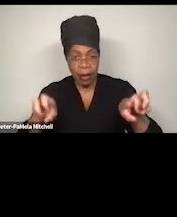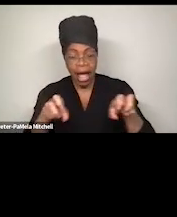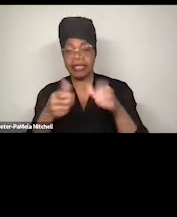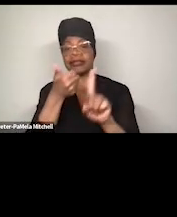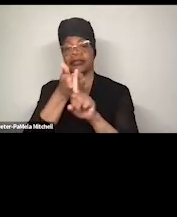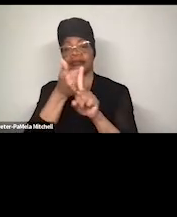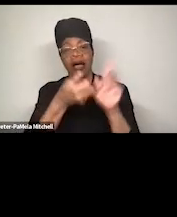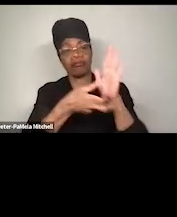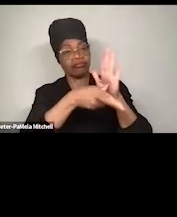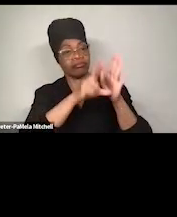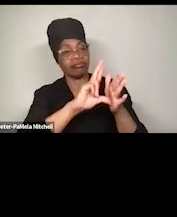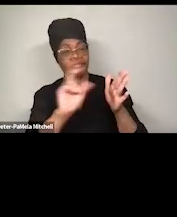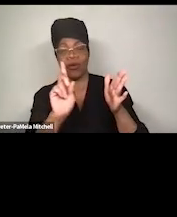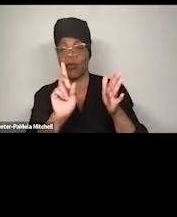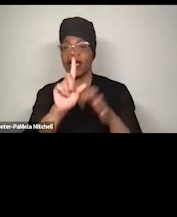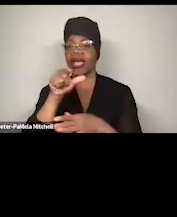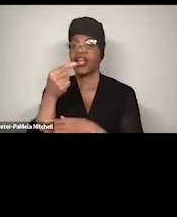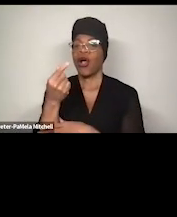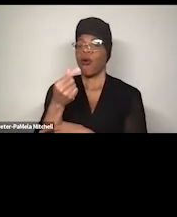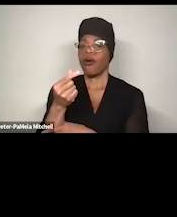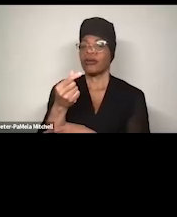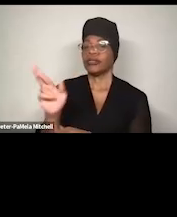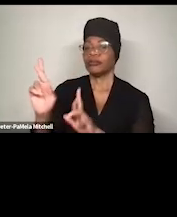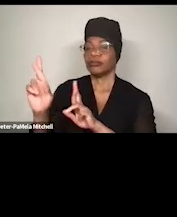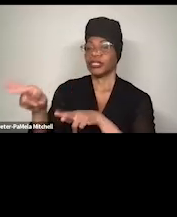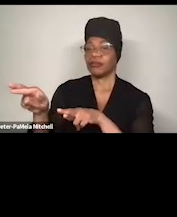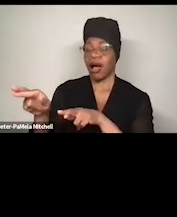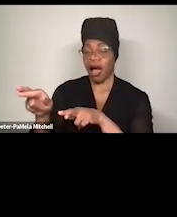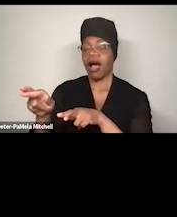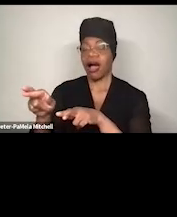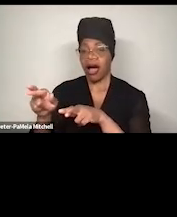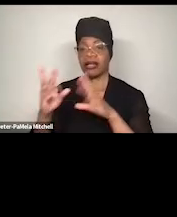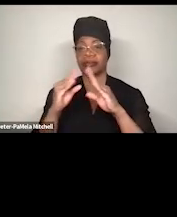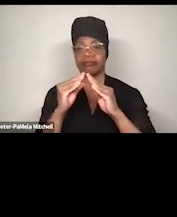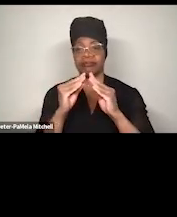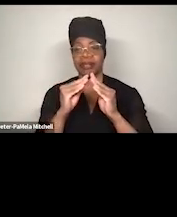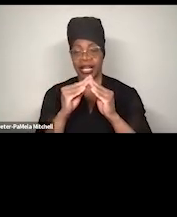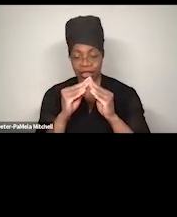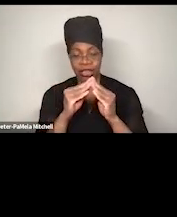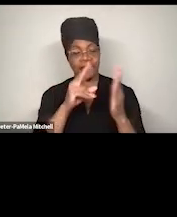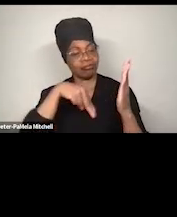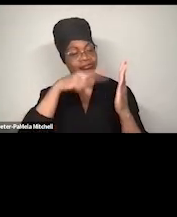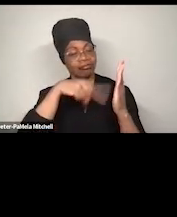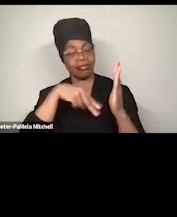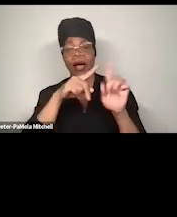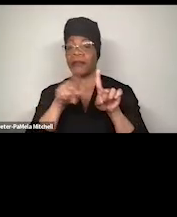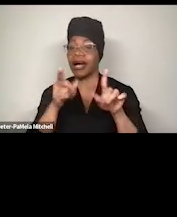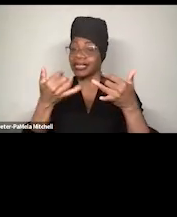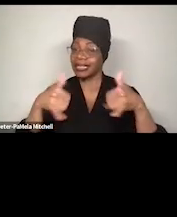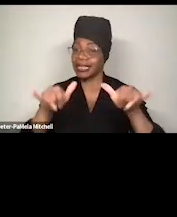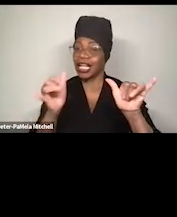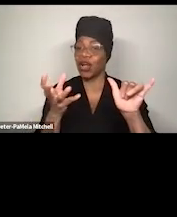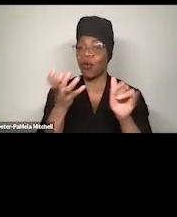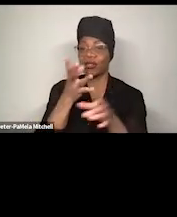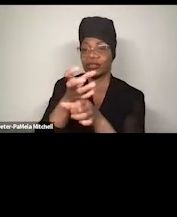Q&A section in the last 30 minutes or so of today's presentation. But we want to keep hearing from you today. So please use